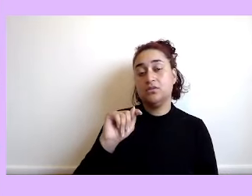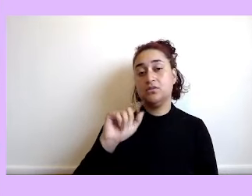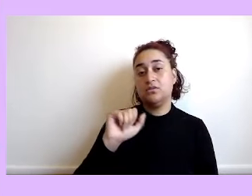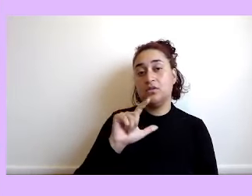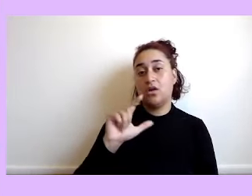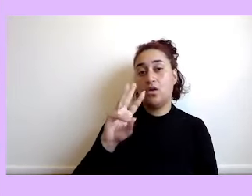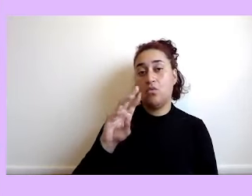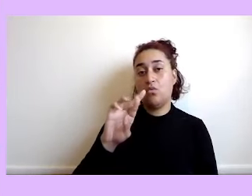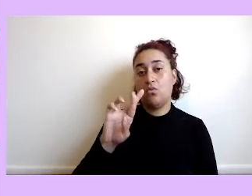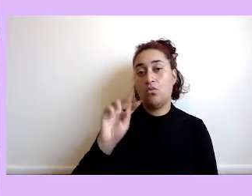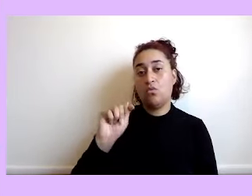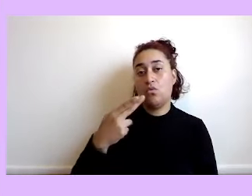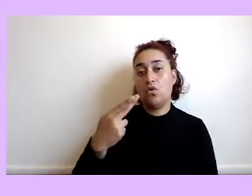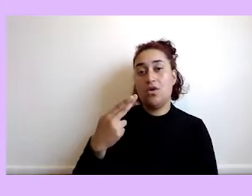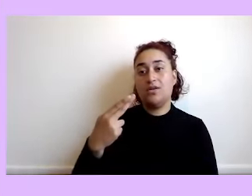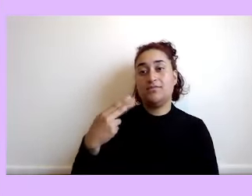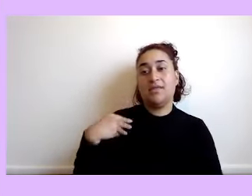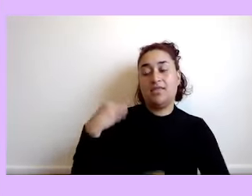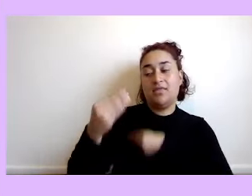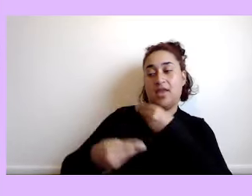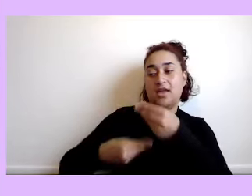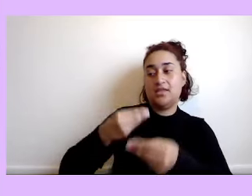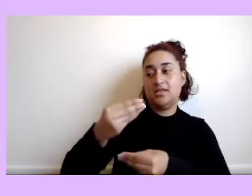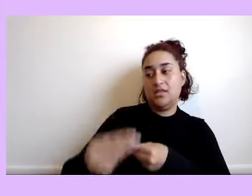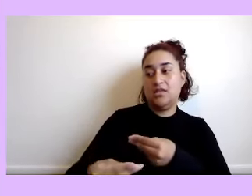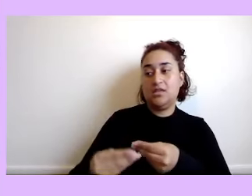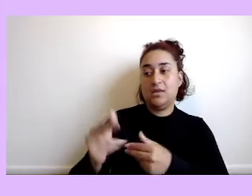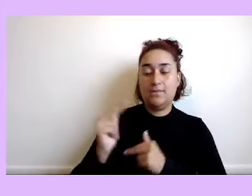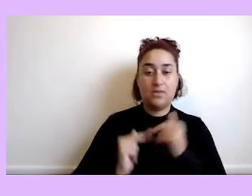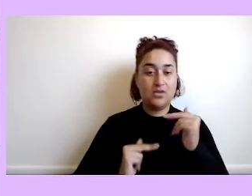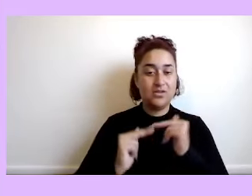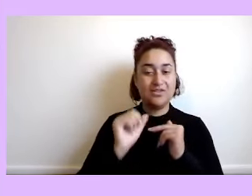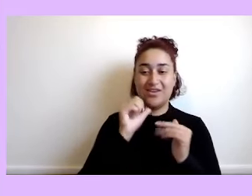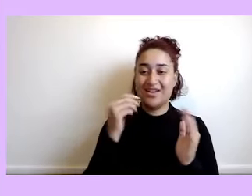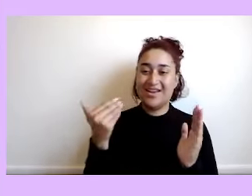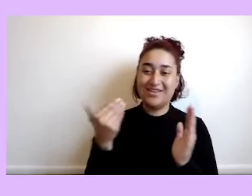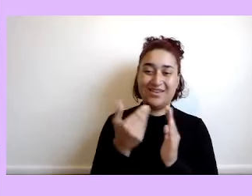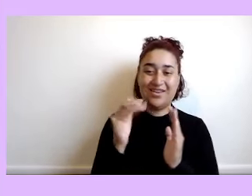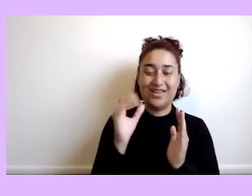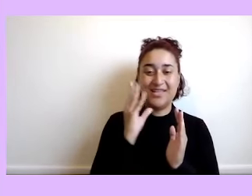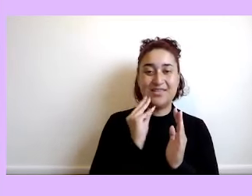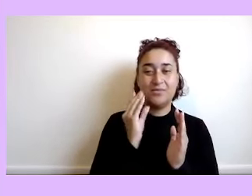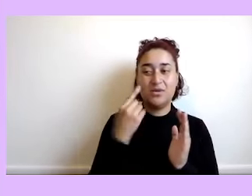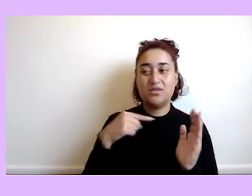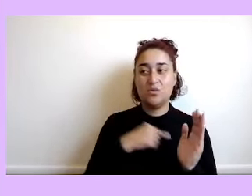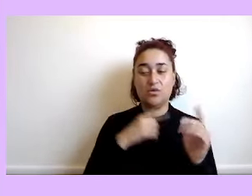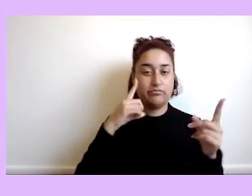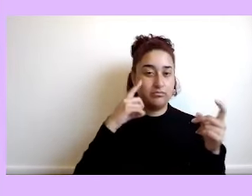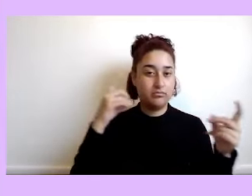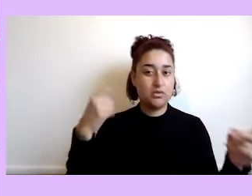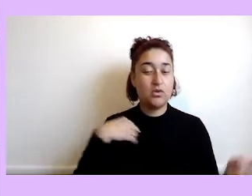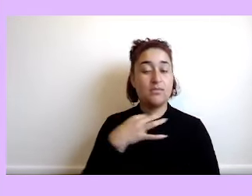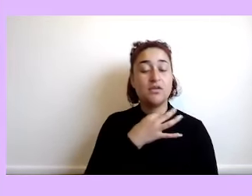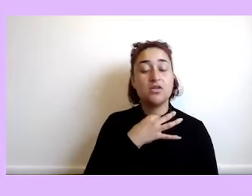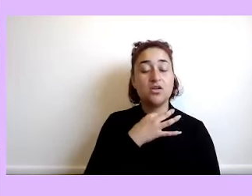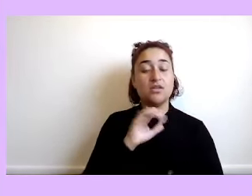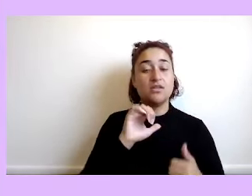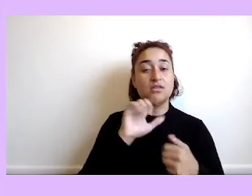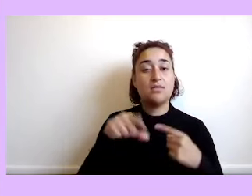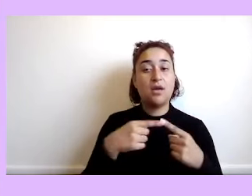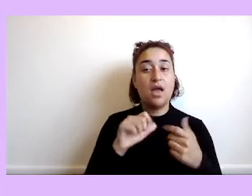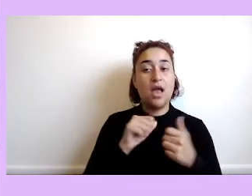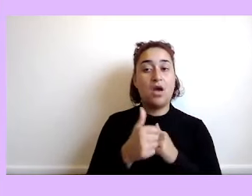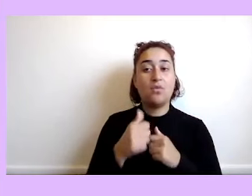nowhere near that kind of experience that you're talking about. And so I am curious about how we not just dream,